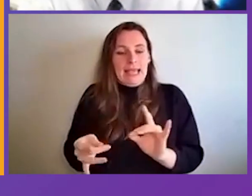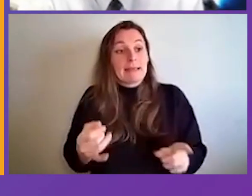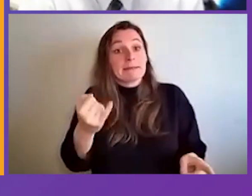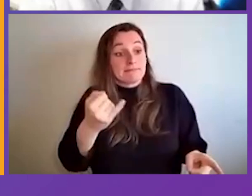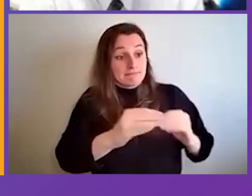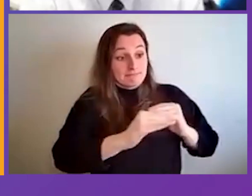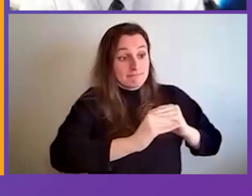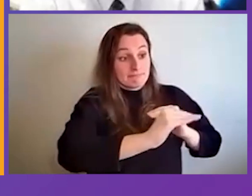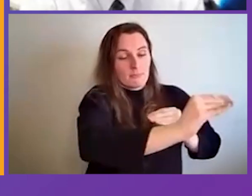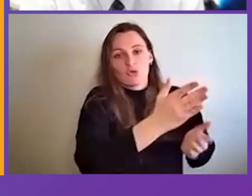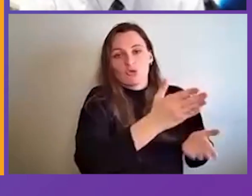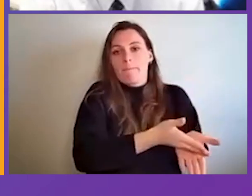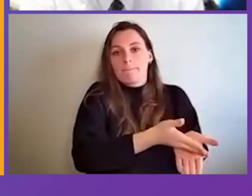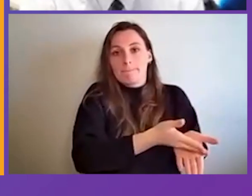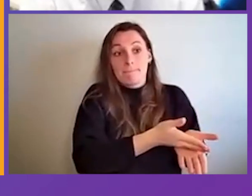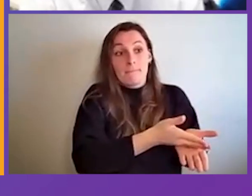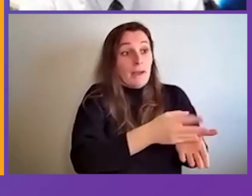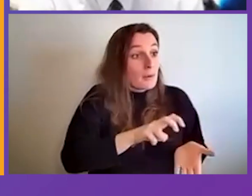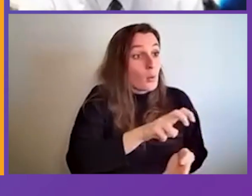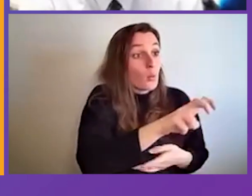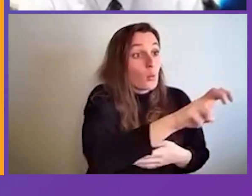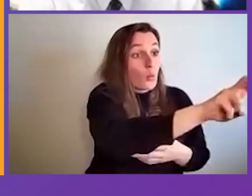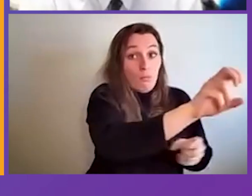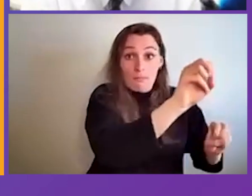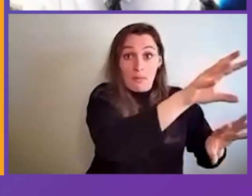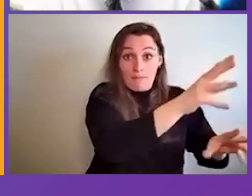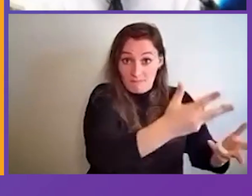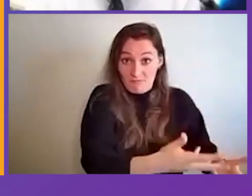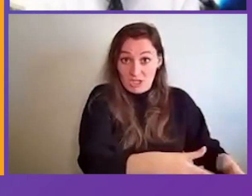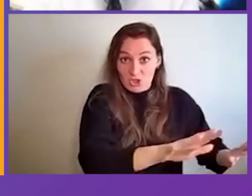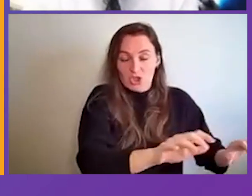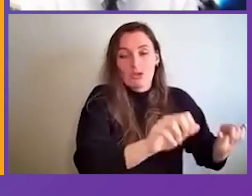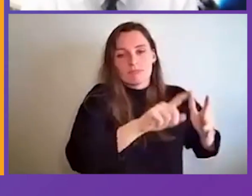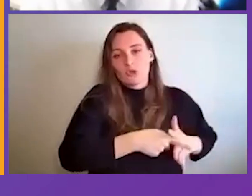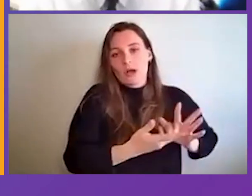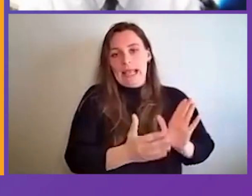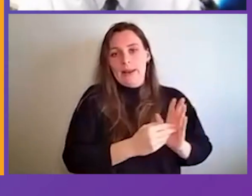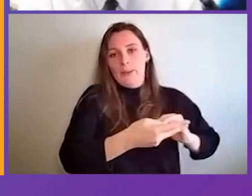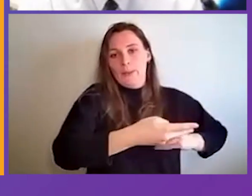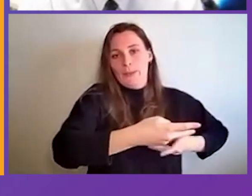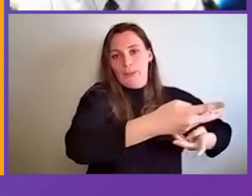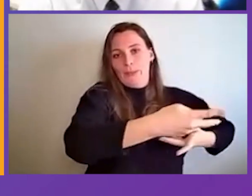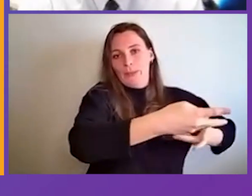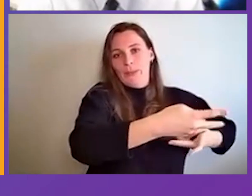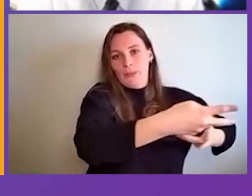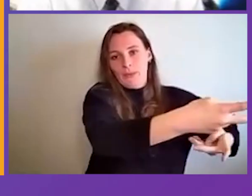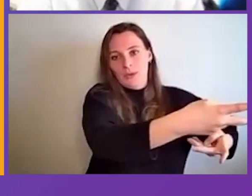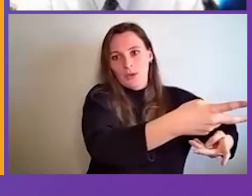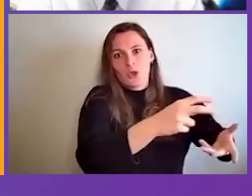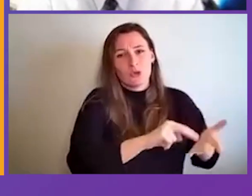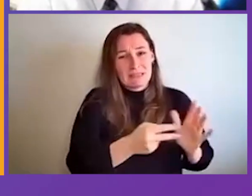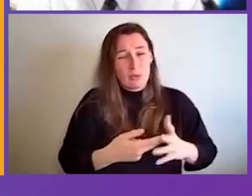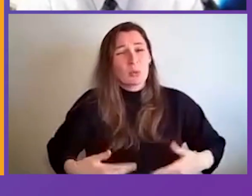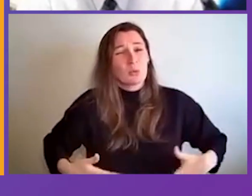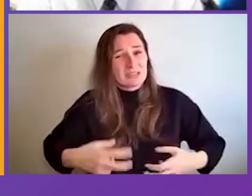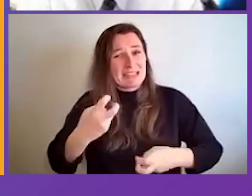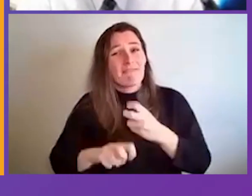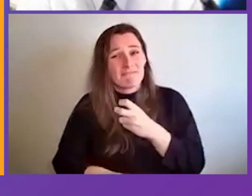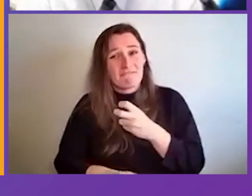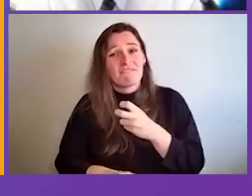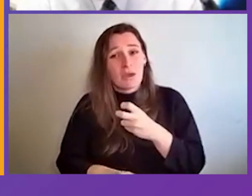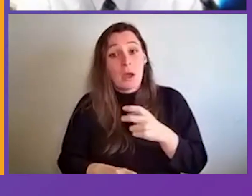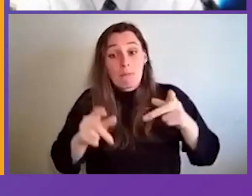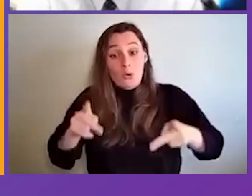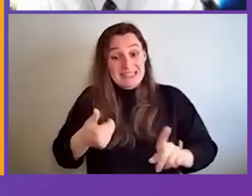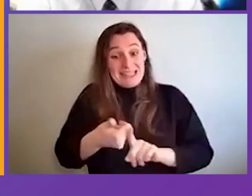so it's actually quite a challenging, strenuous process to manually push these wheelchairs